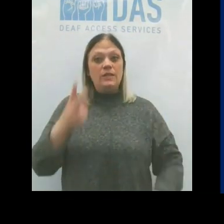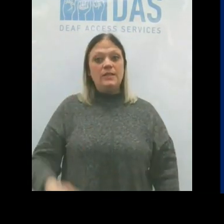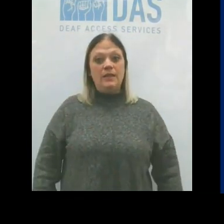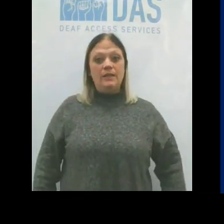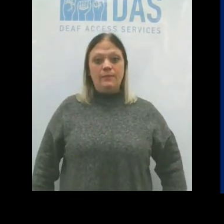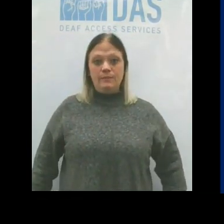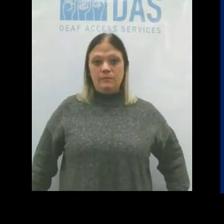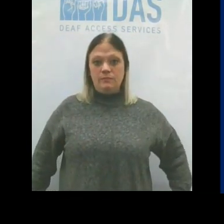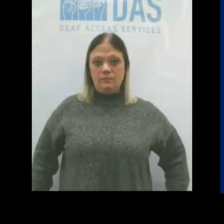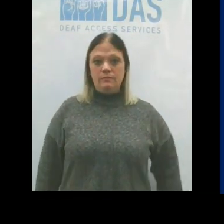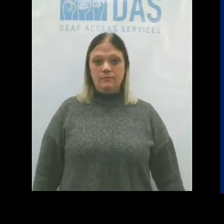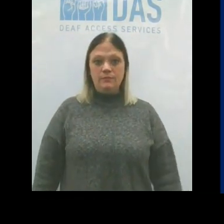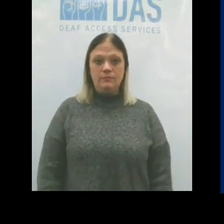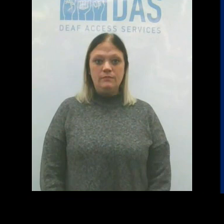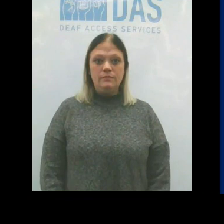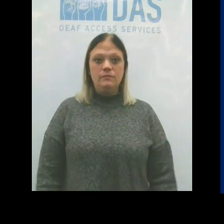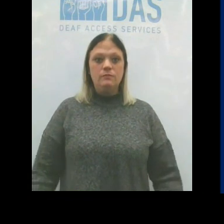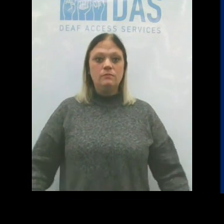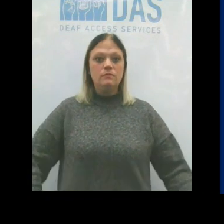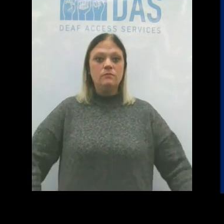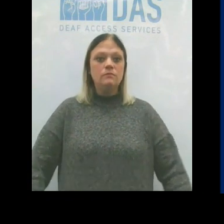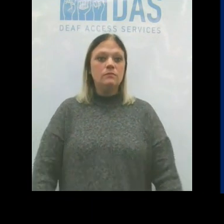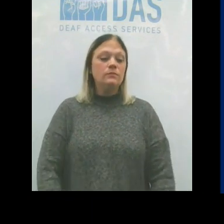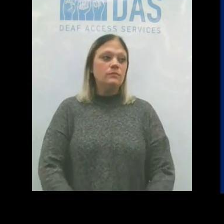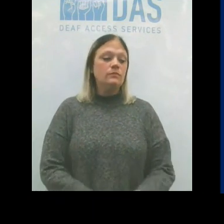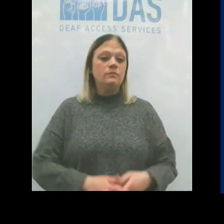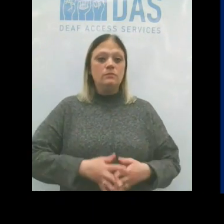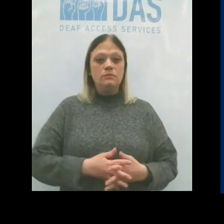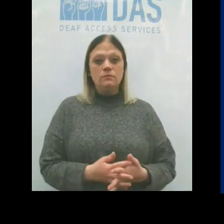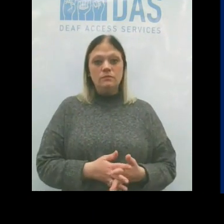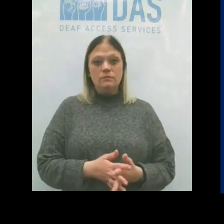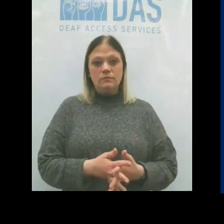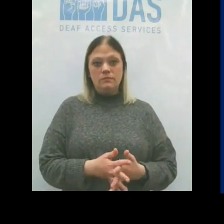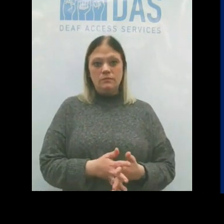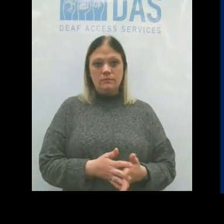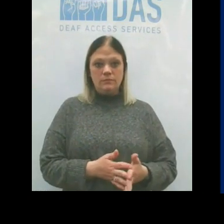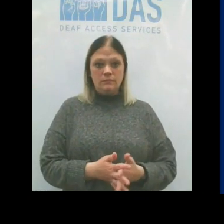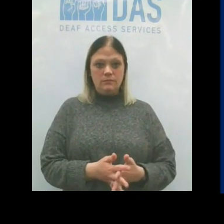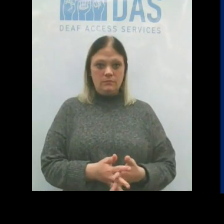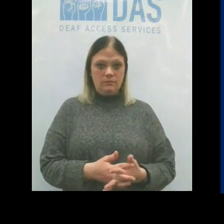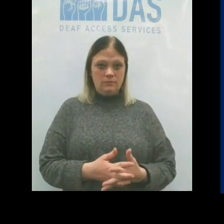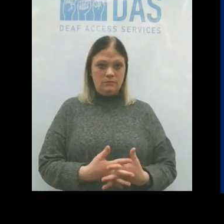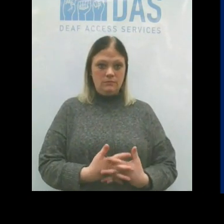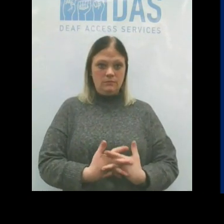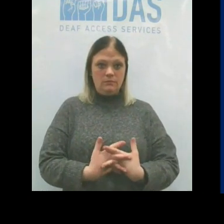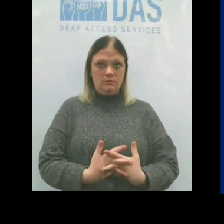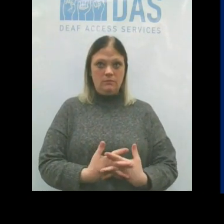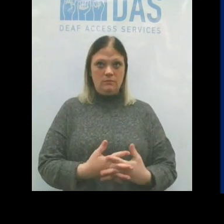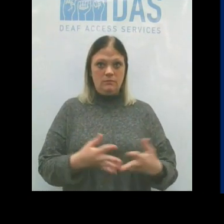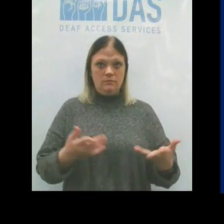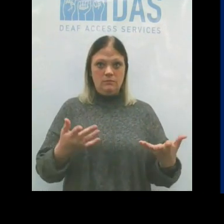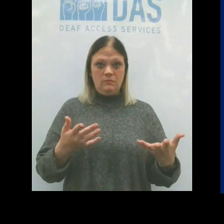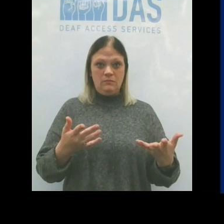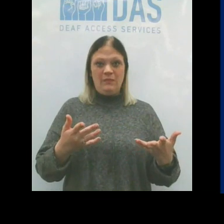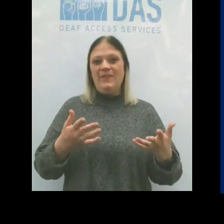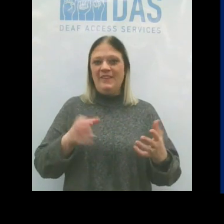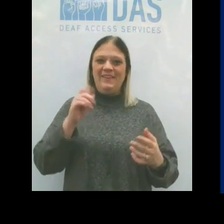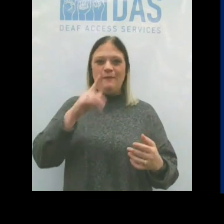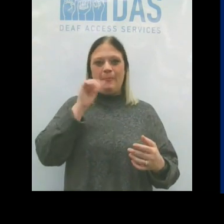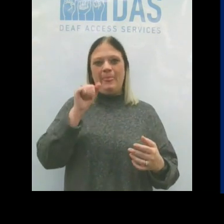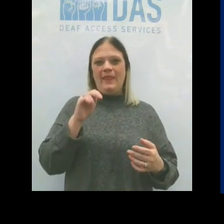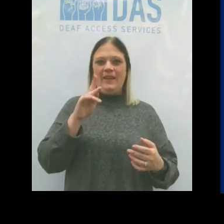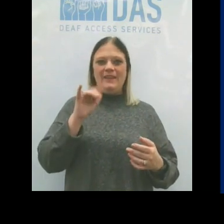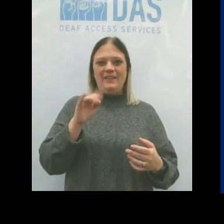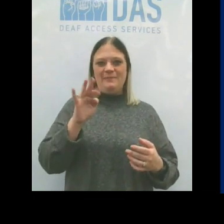the graph that is working. Would you like to handle the antibody testing? Sure, too? thank